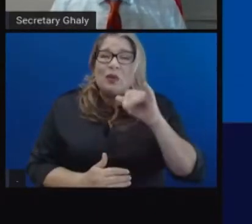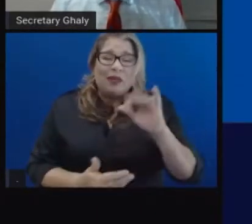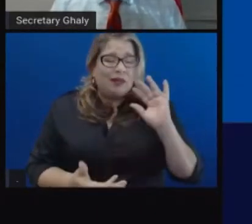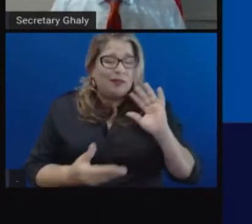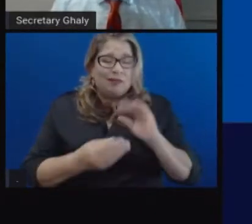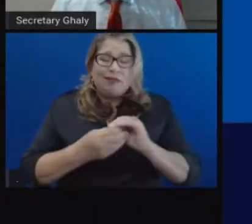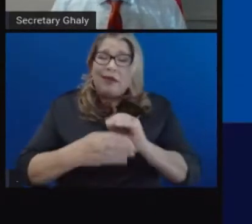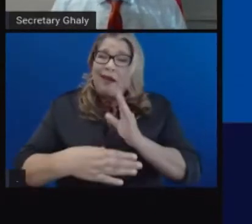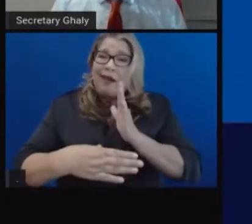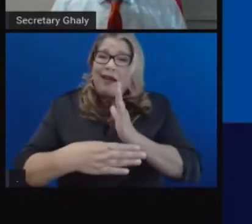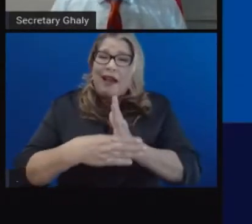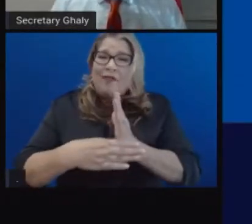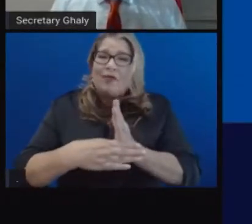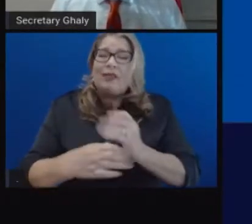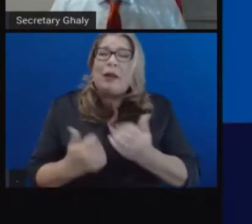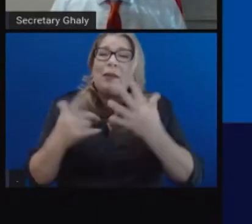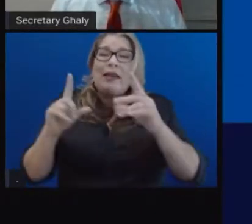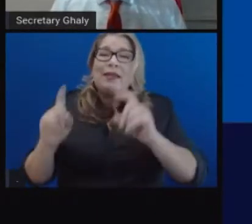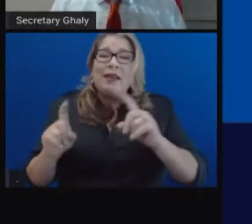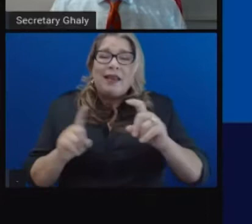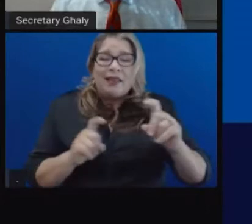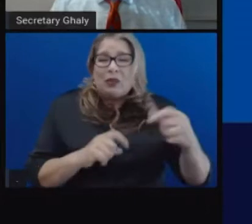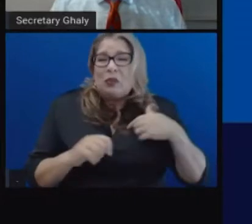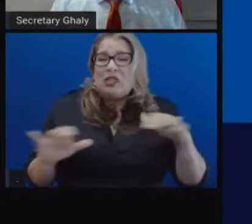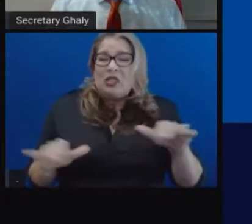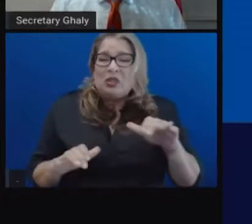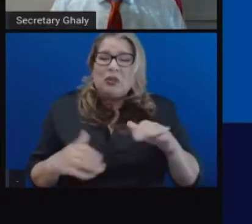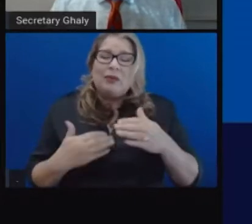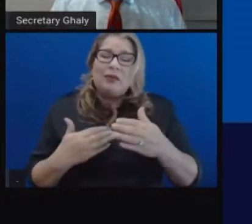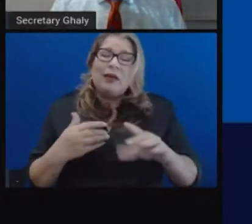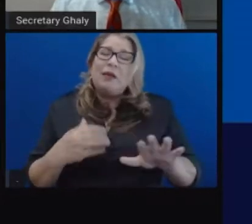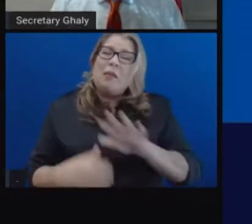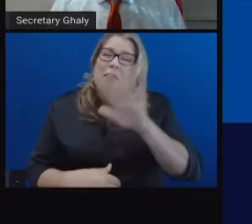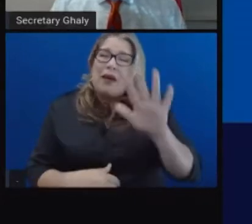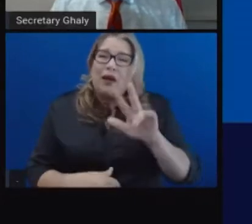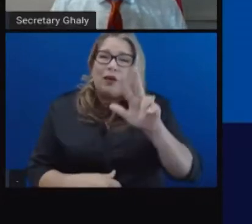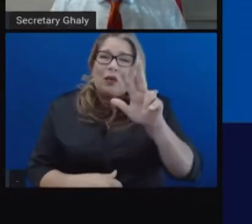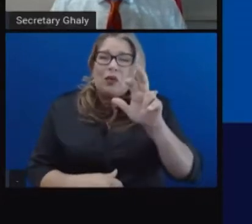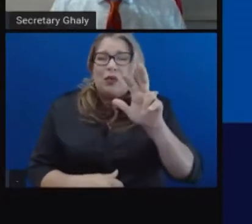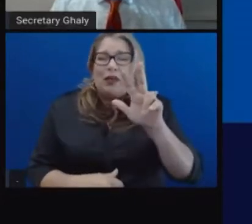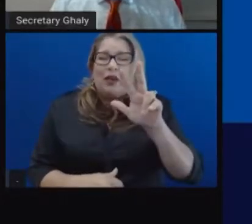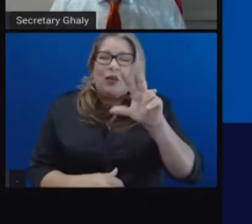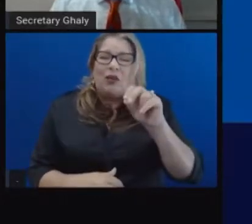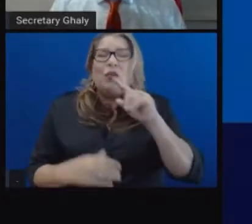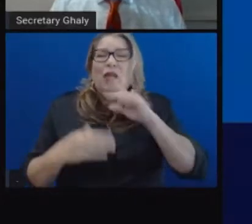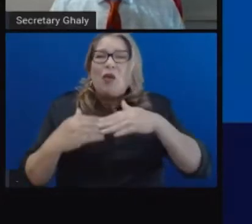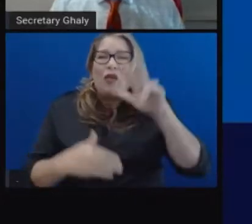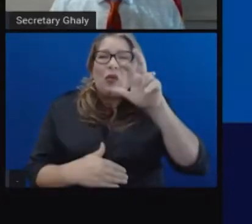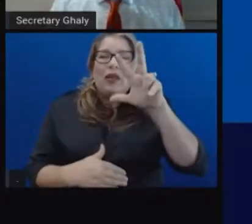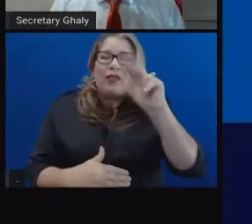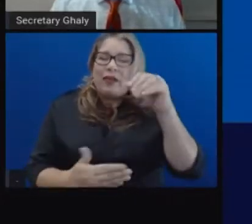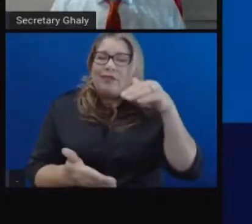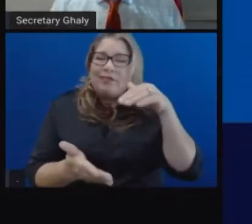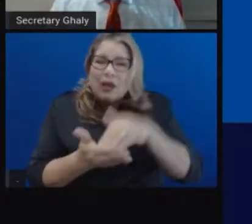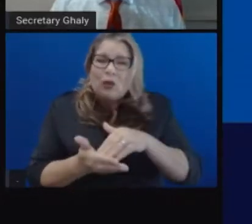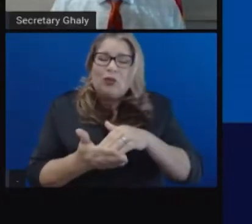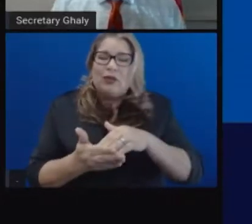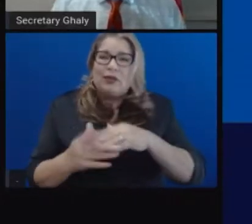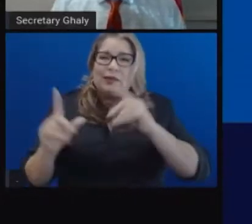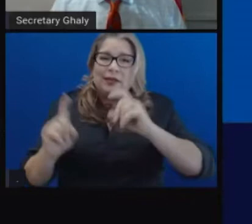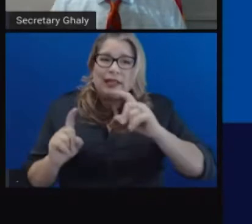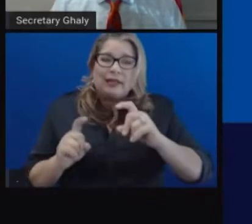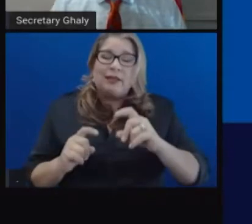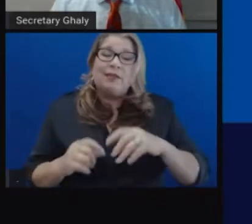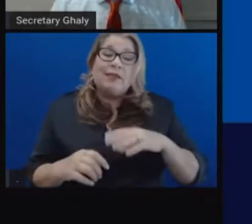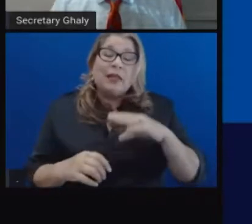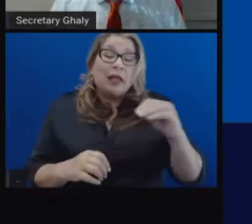been doing as of late, 337, nearly 338,000 tests, and a slightly reduced 14-day positivity